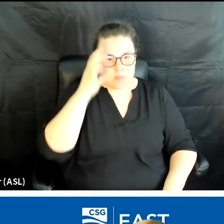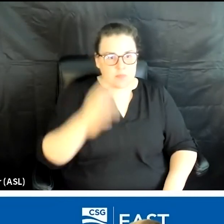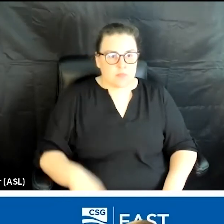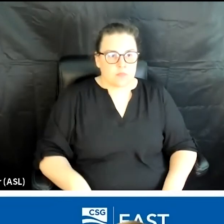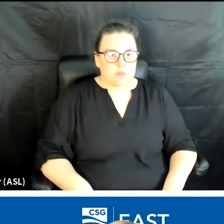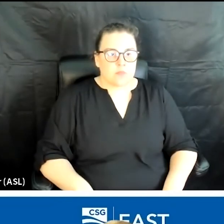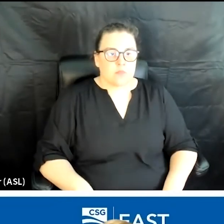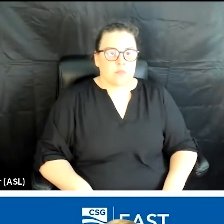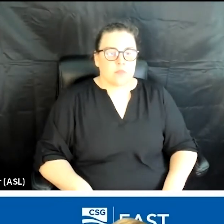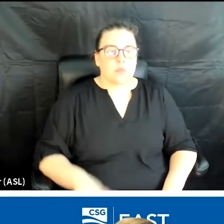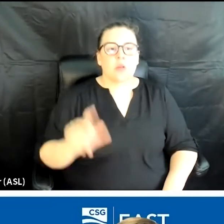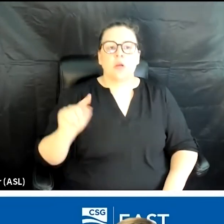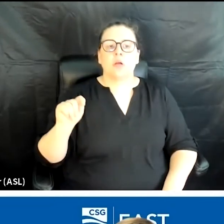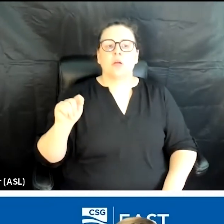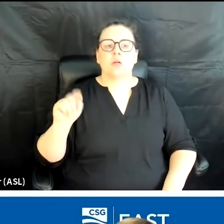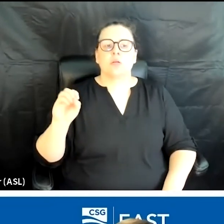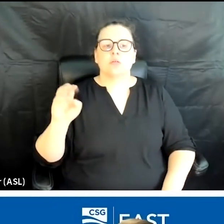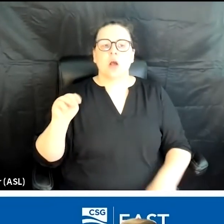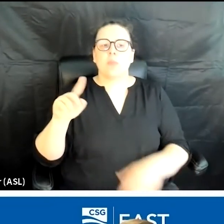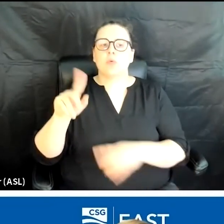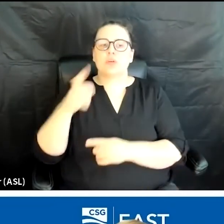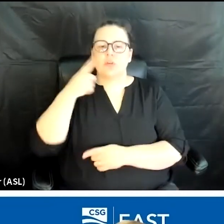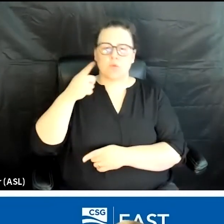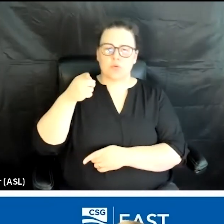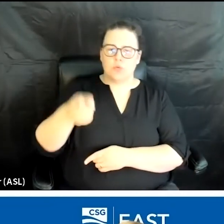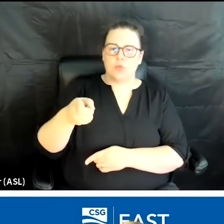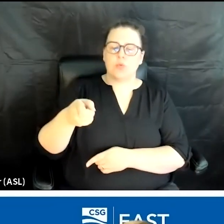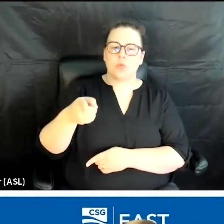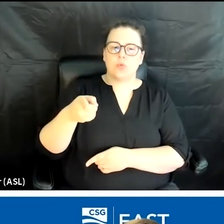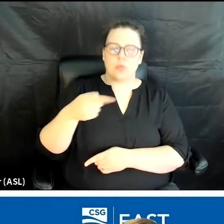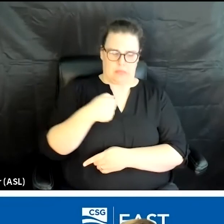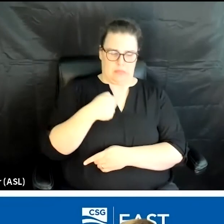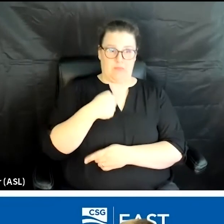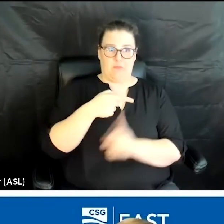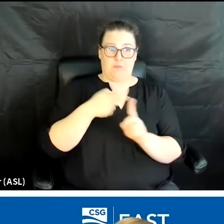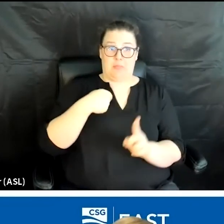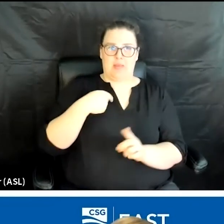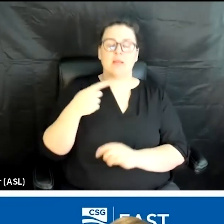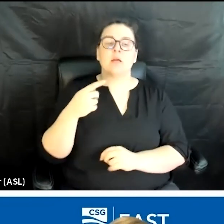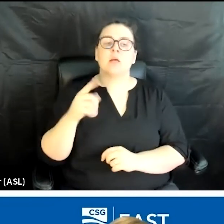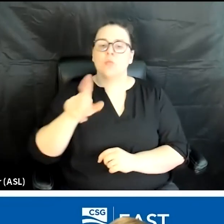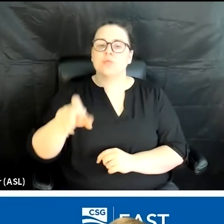Tom, there was a question too for you that I had, and it's sort of